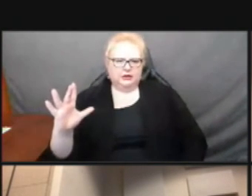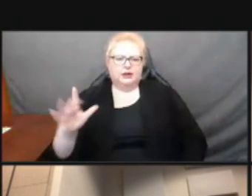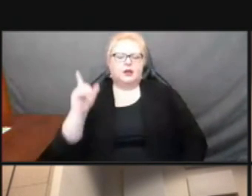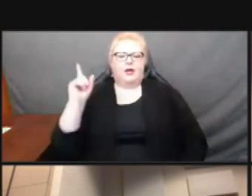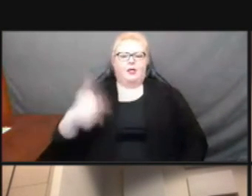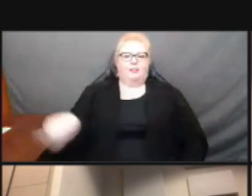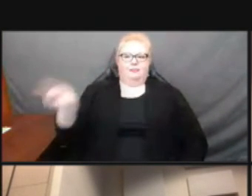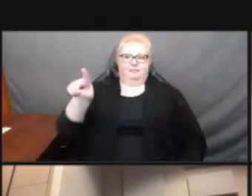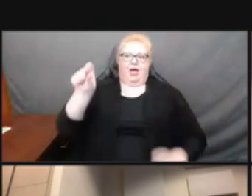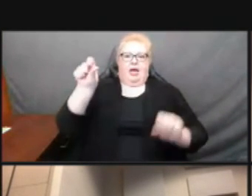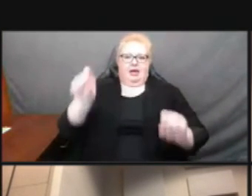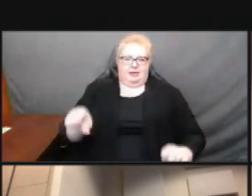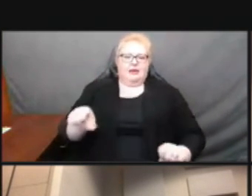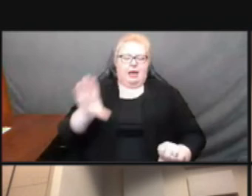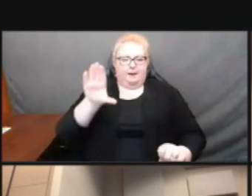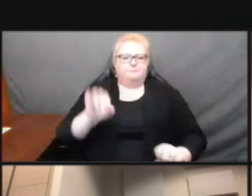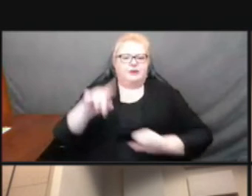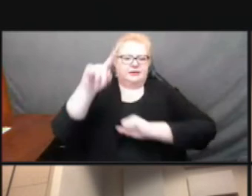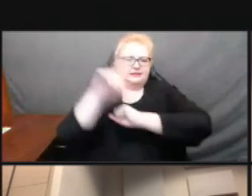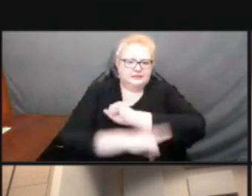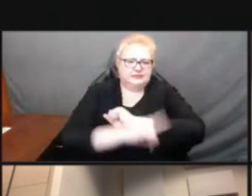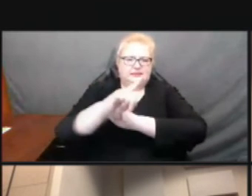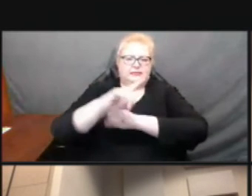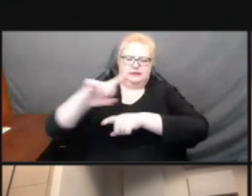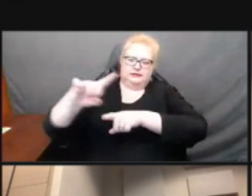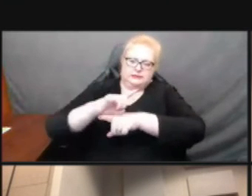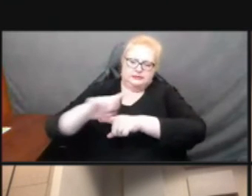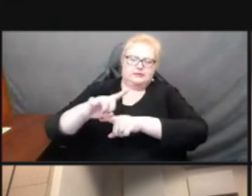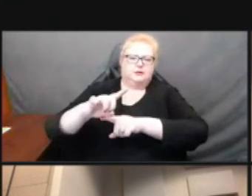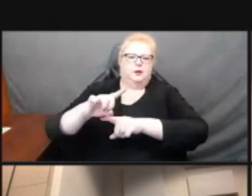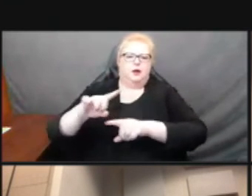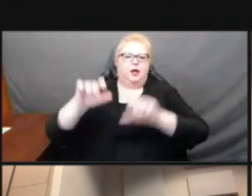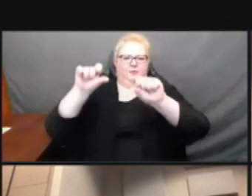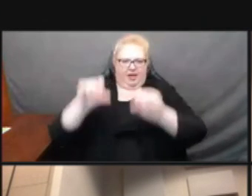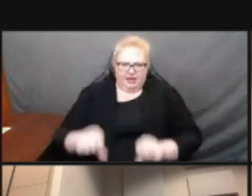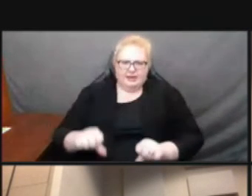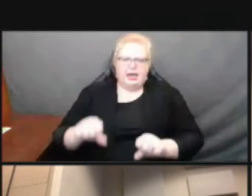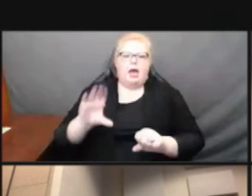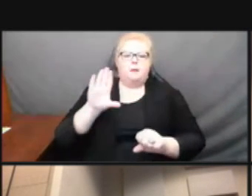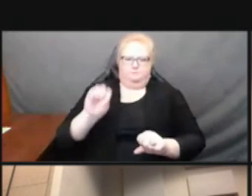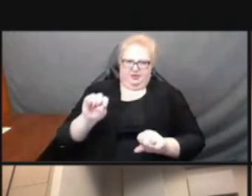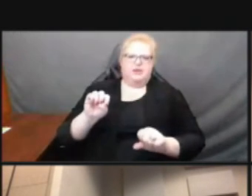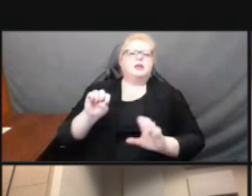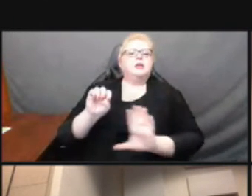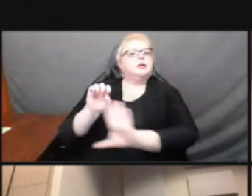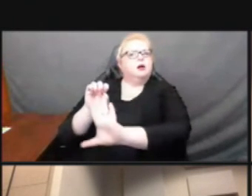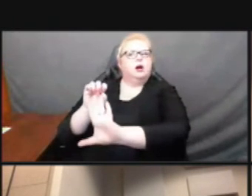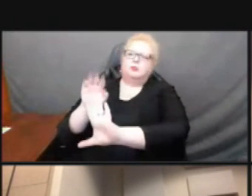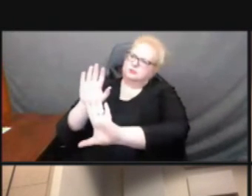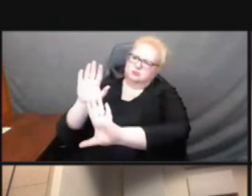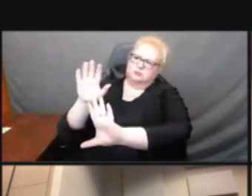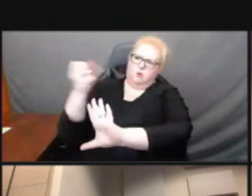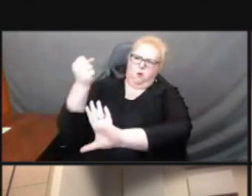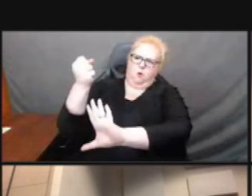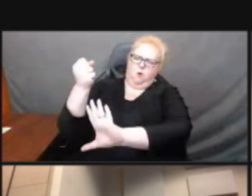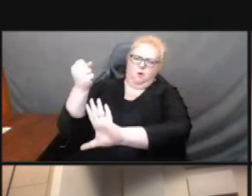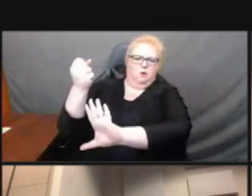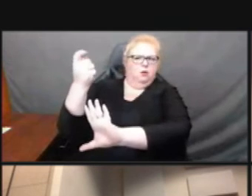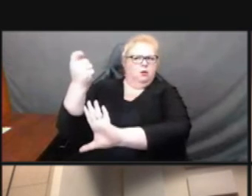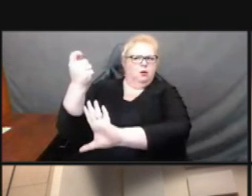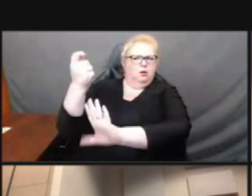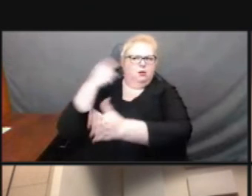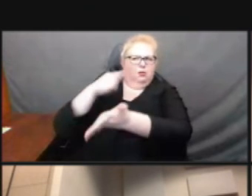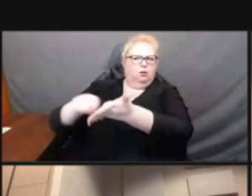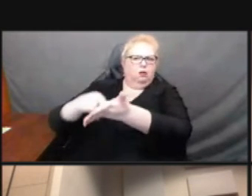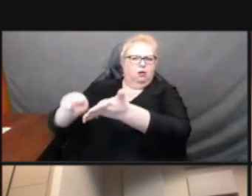disciplined. They can be checked like anybody else. They're not above it. Let me tell you, people